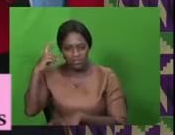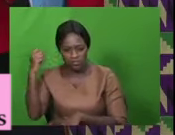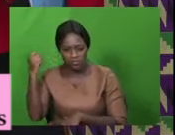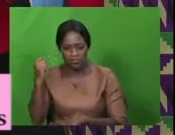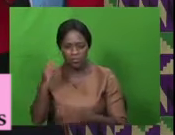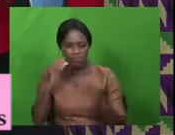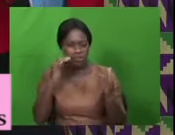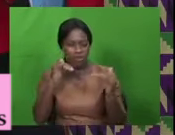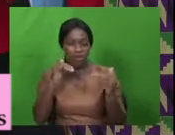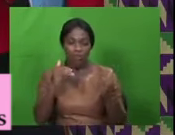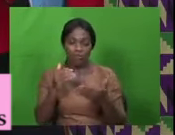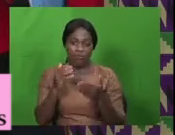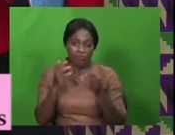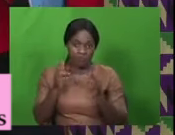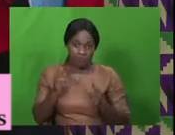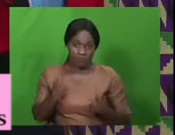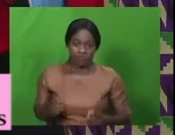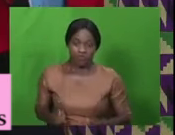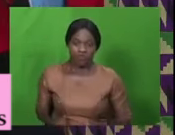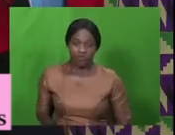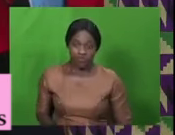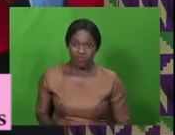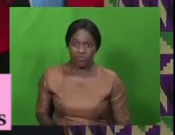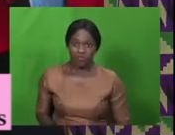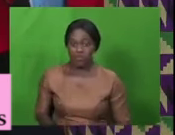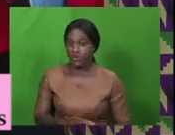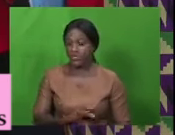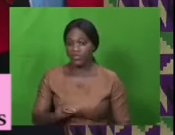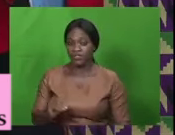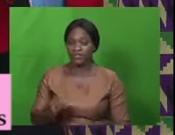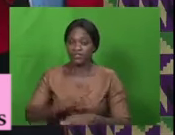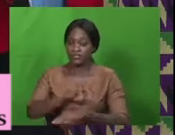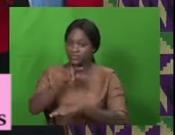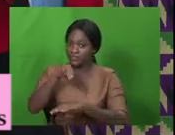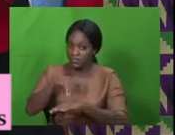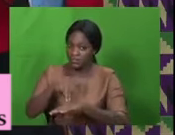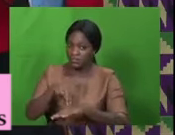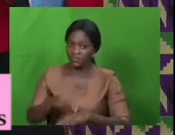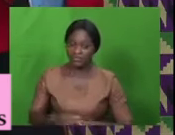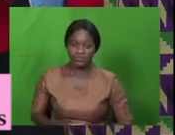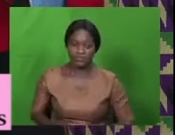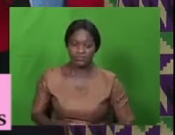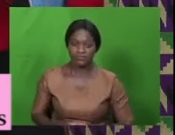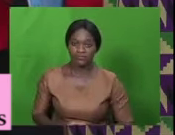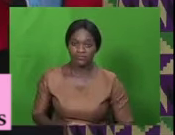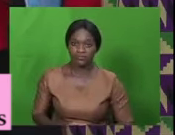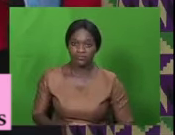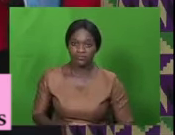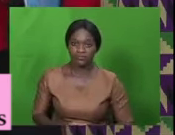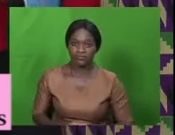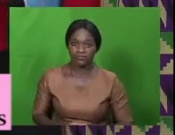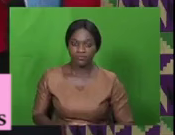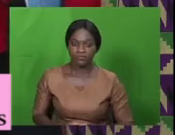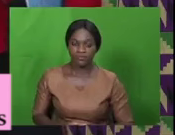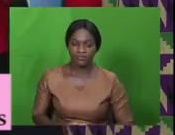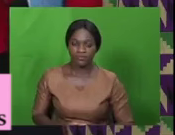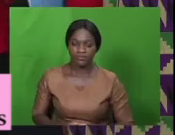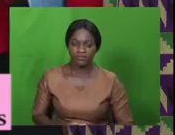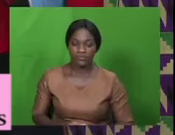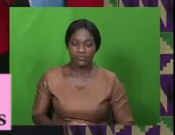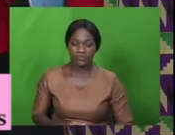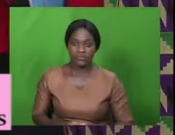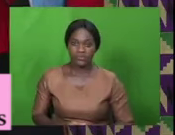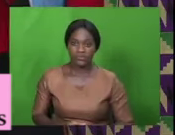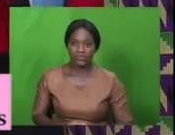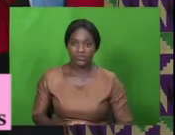aspirations of humankind and of this great nation. The presence of women leaders at